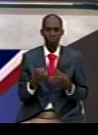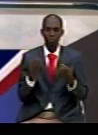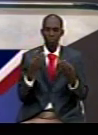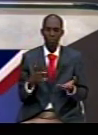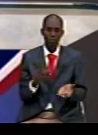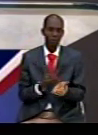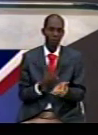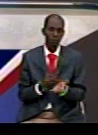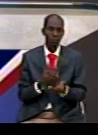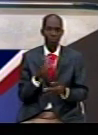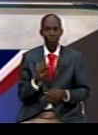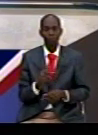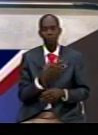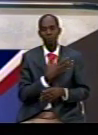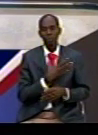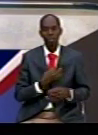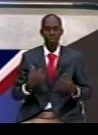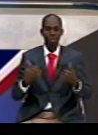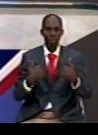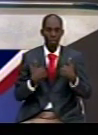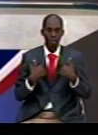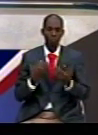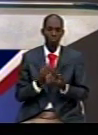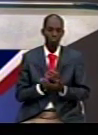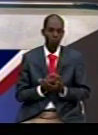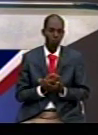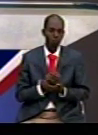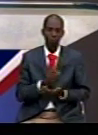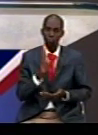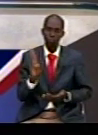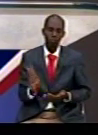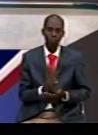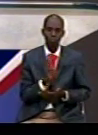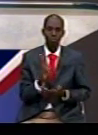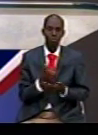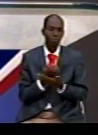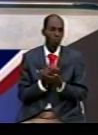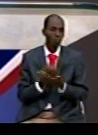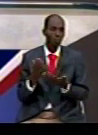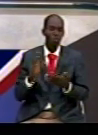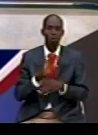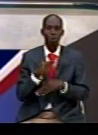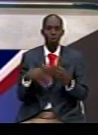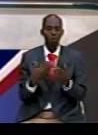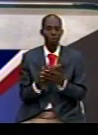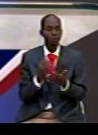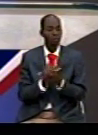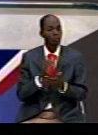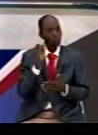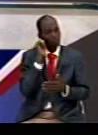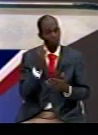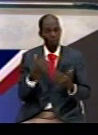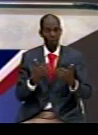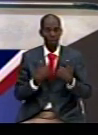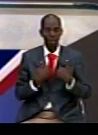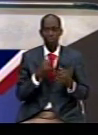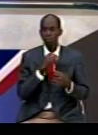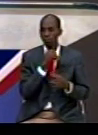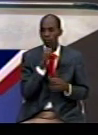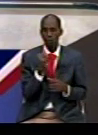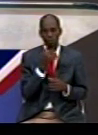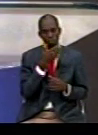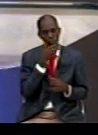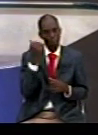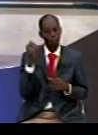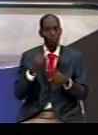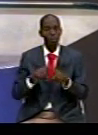physicians and had spent all that she had and was nothing bettered, but rather